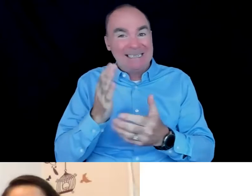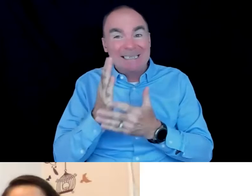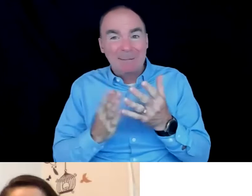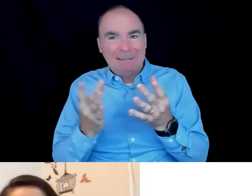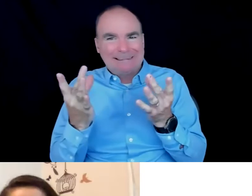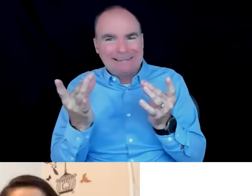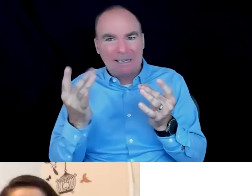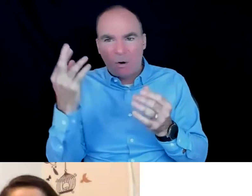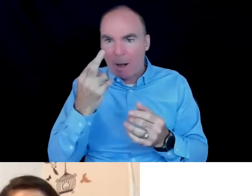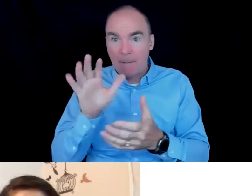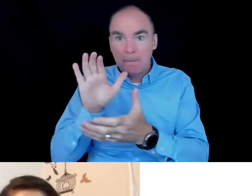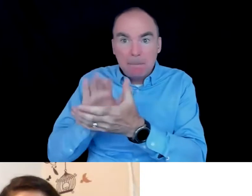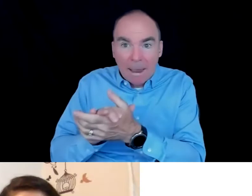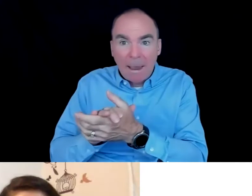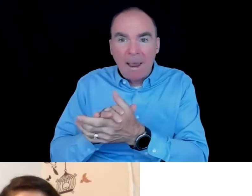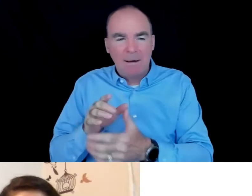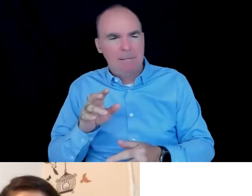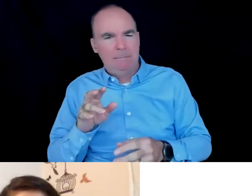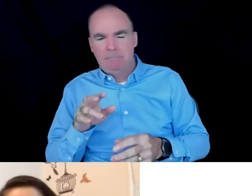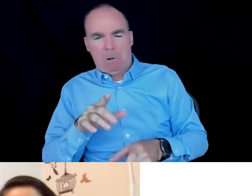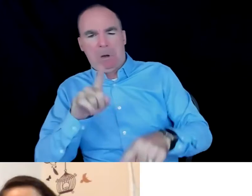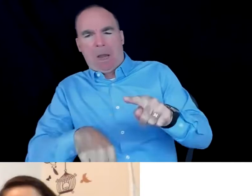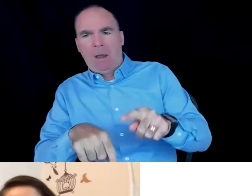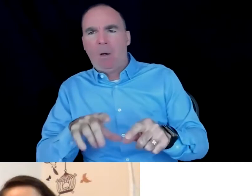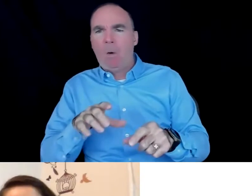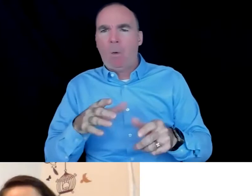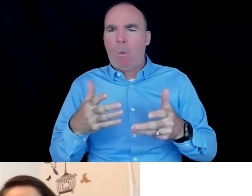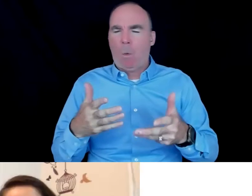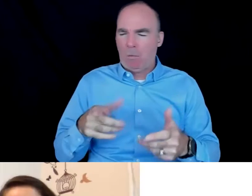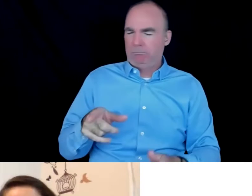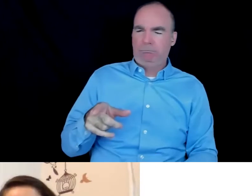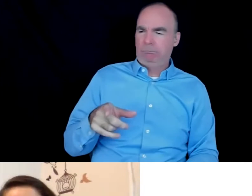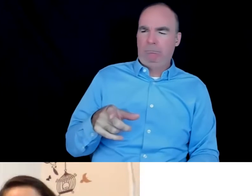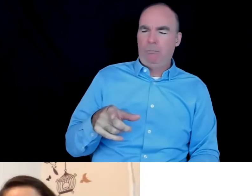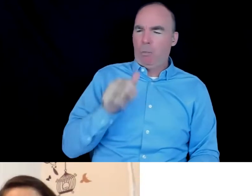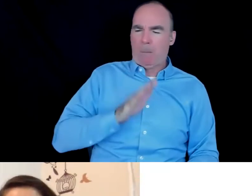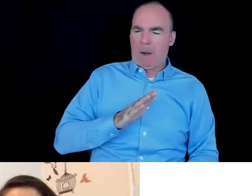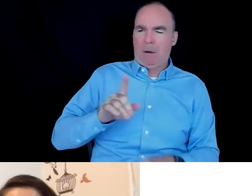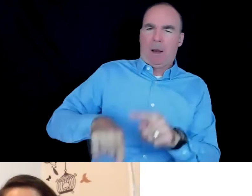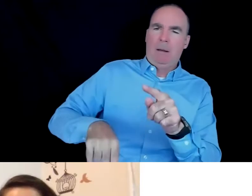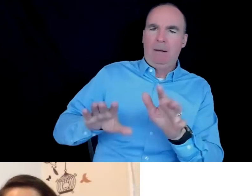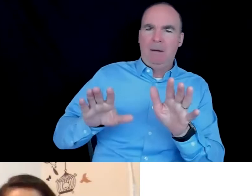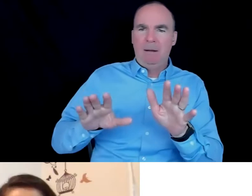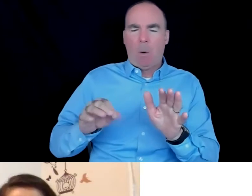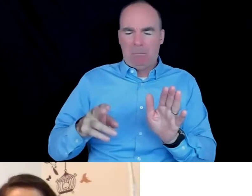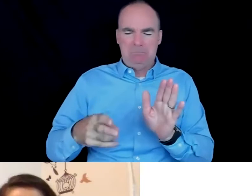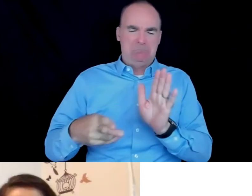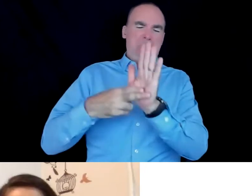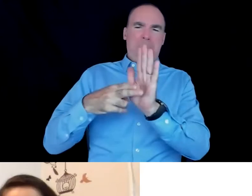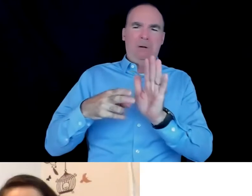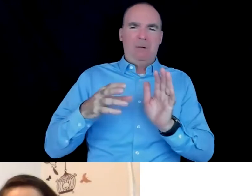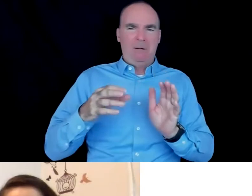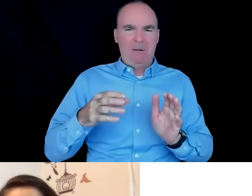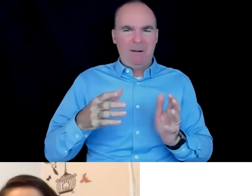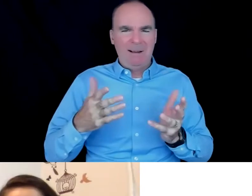have Lunacy Act when they talk about mental health. So in that, the mental health needs of